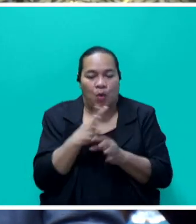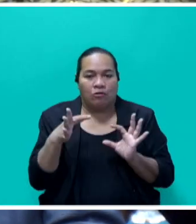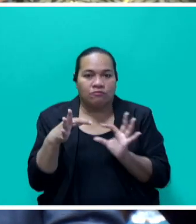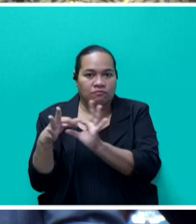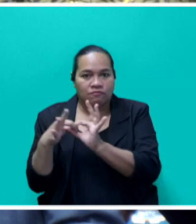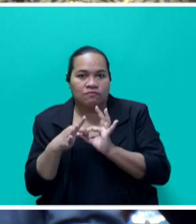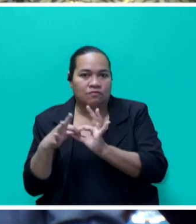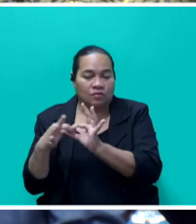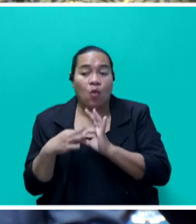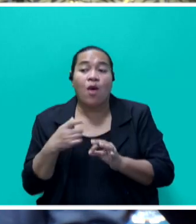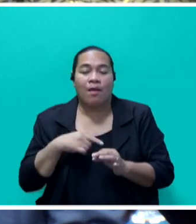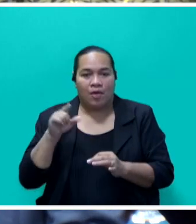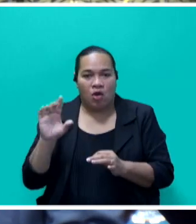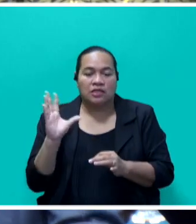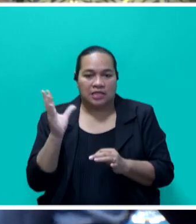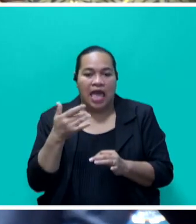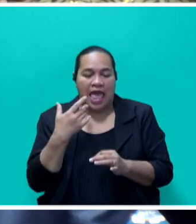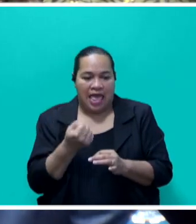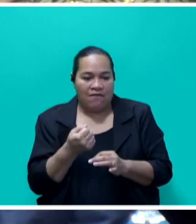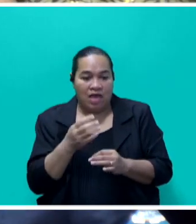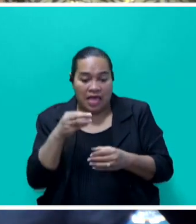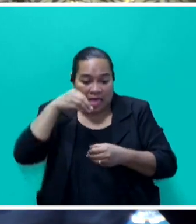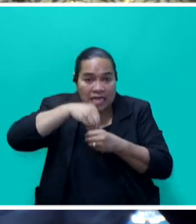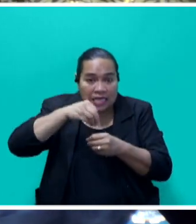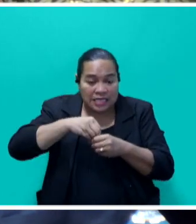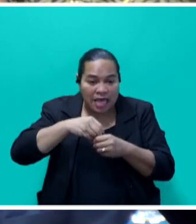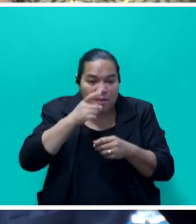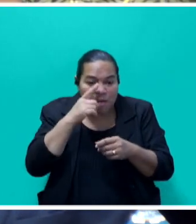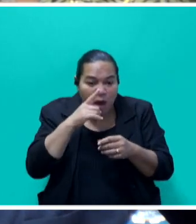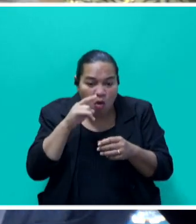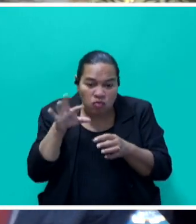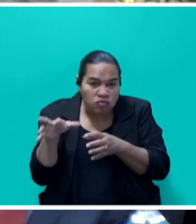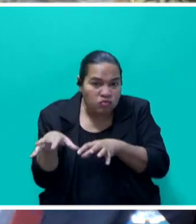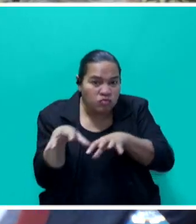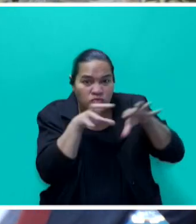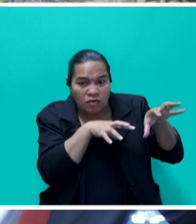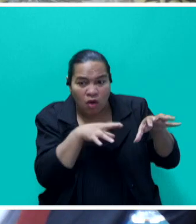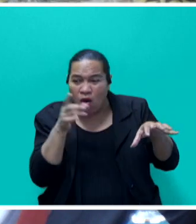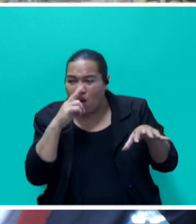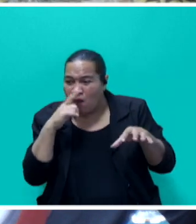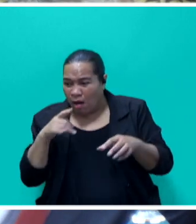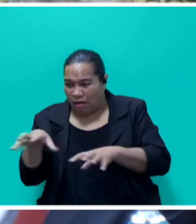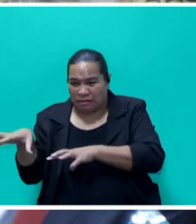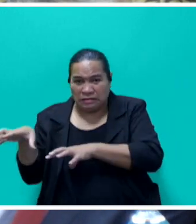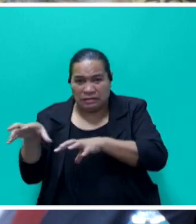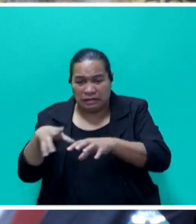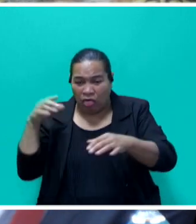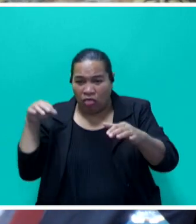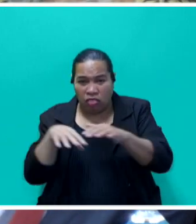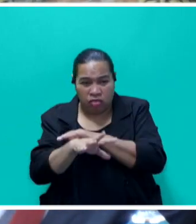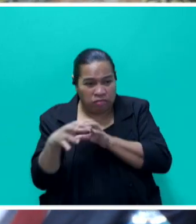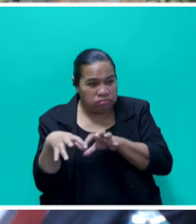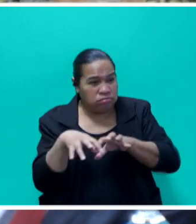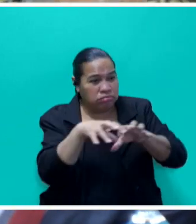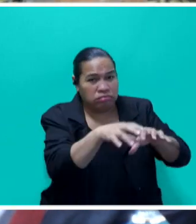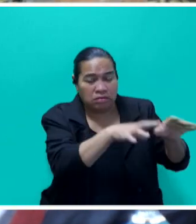them because they deal with internally displaced and refugees as well. But in